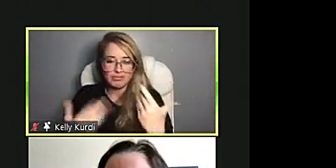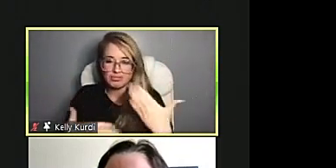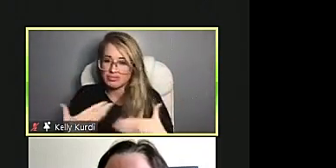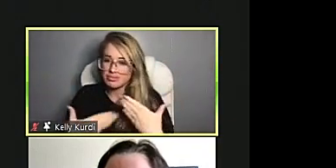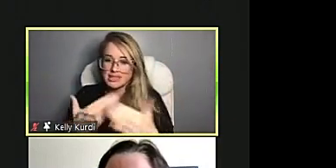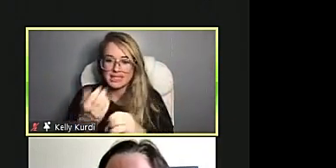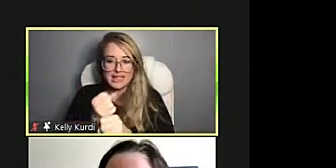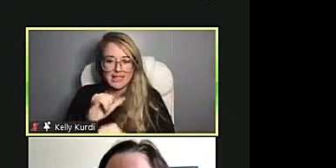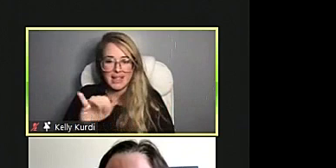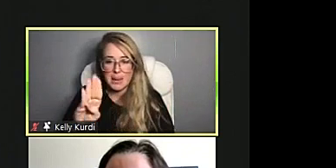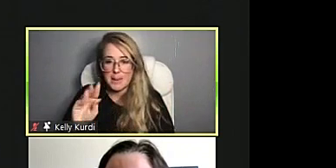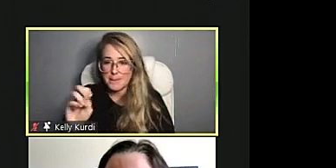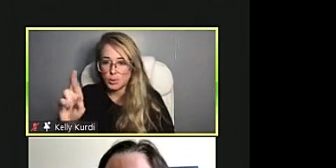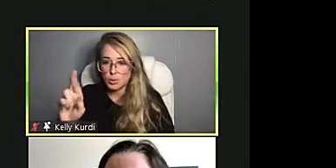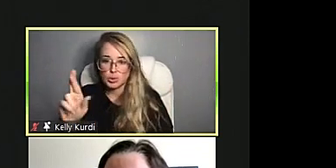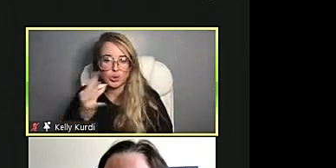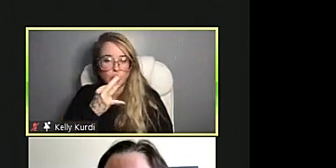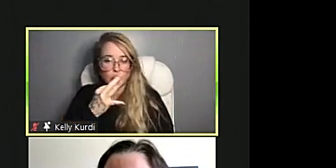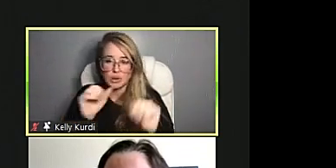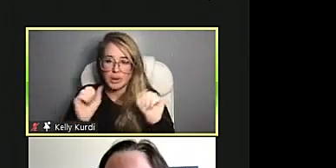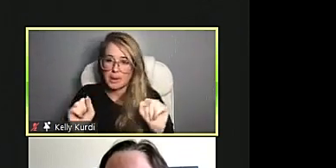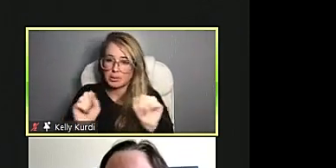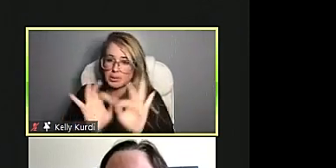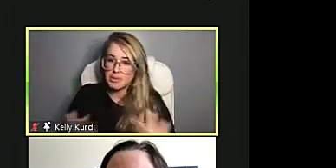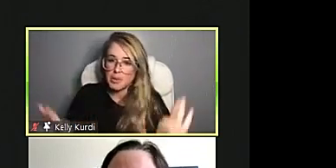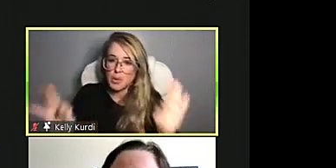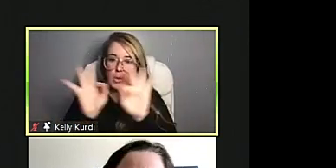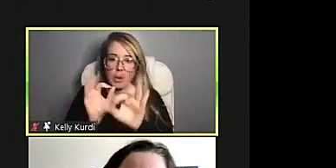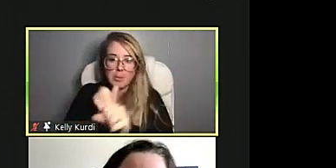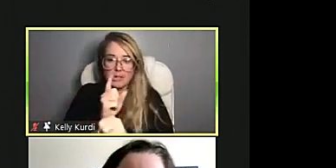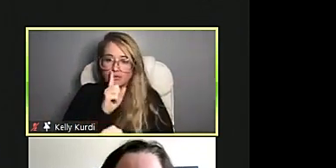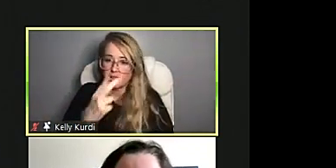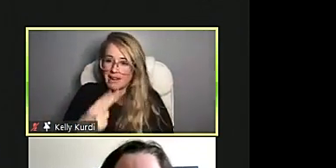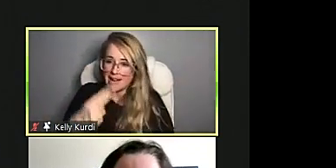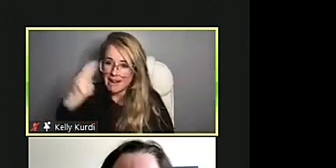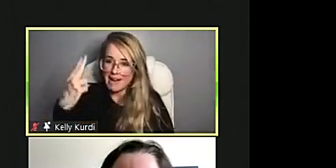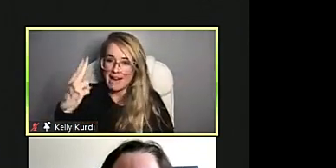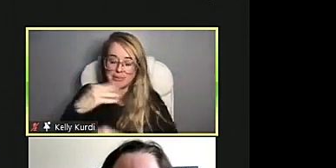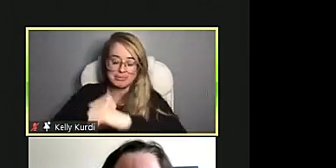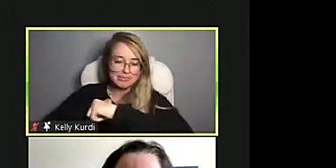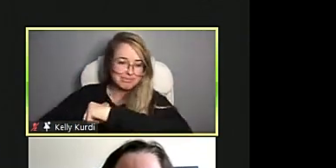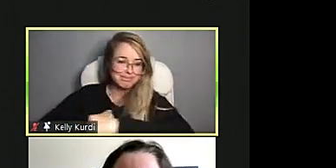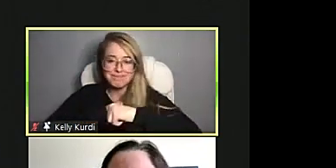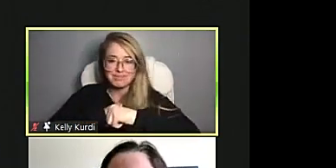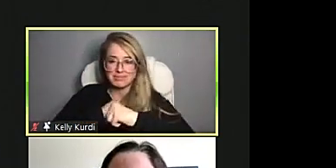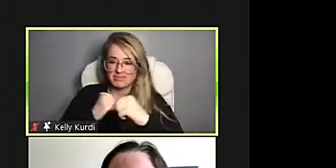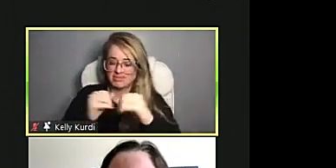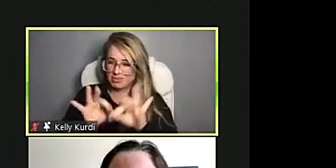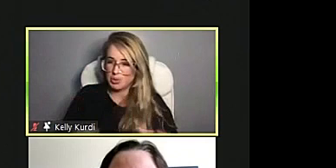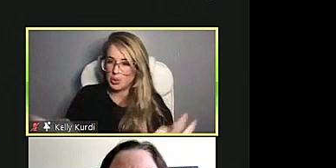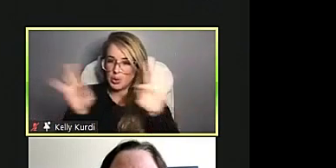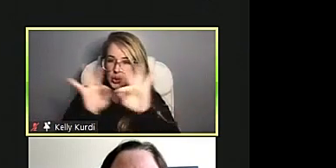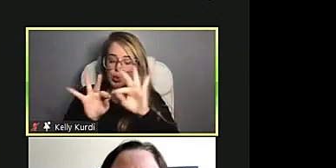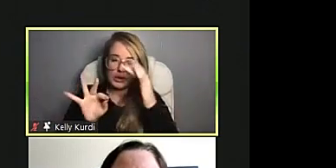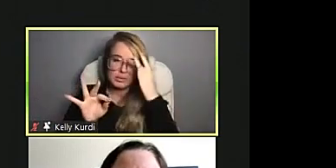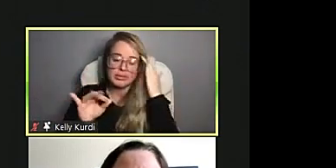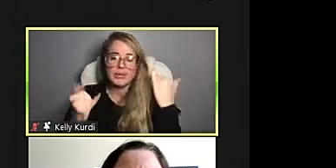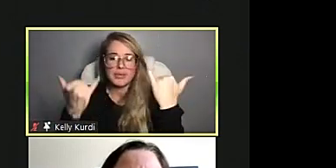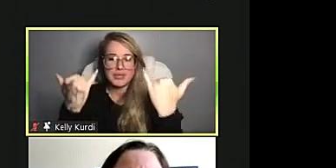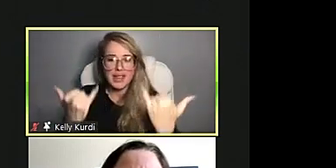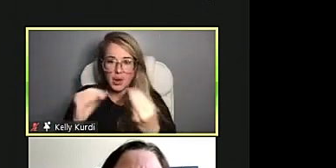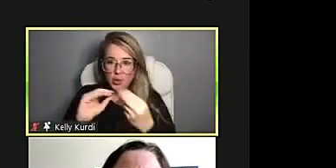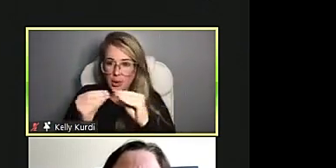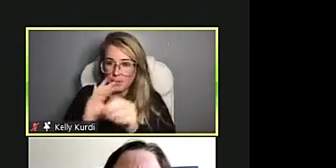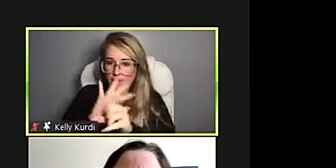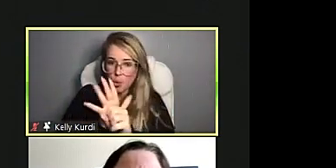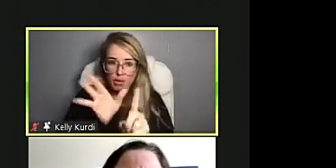booster as soon as they can to ensure that they have the highest level of protections possible. And with the amount of COVID in our